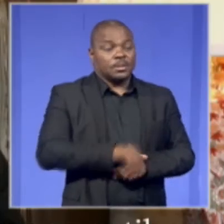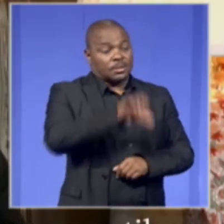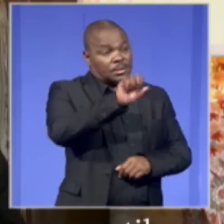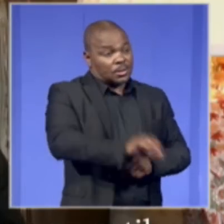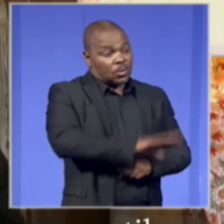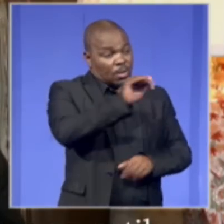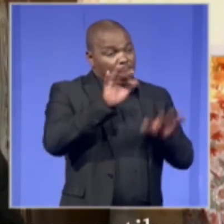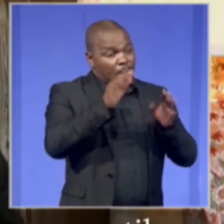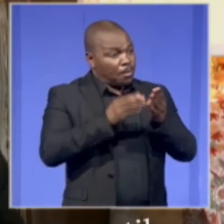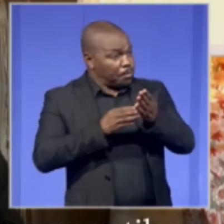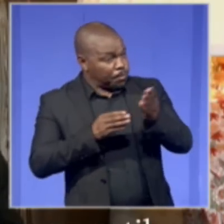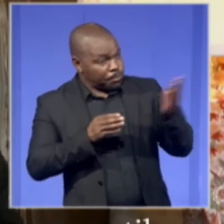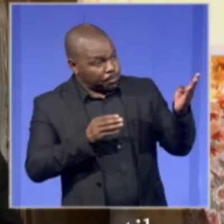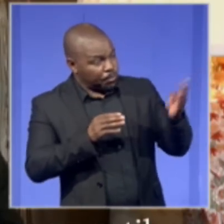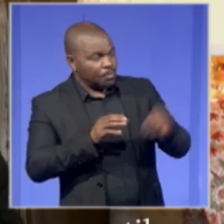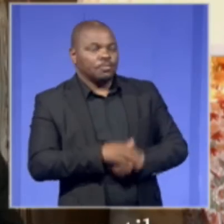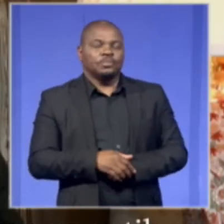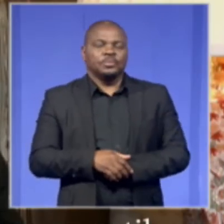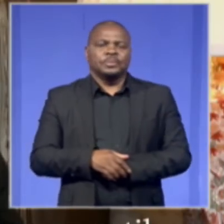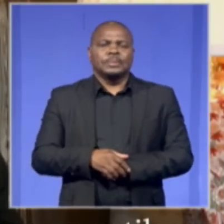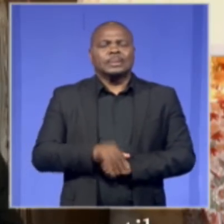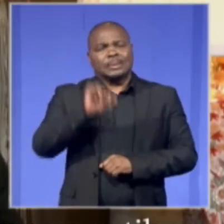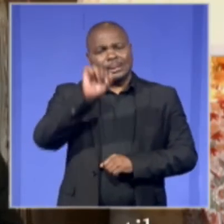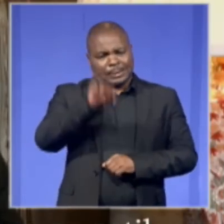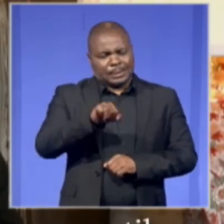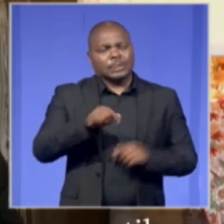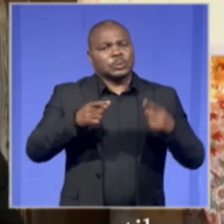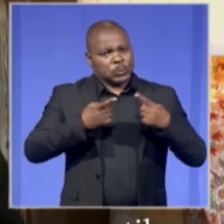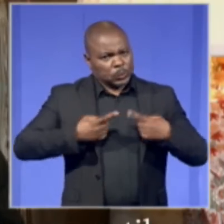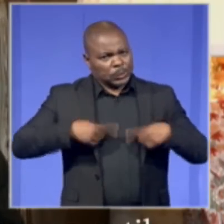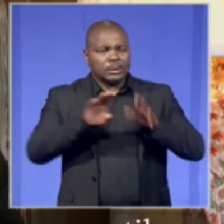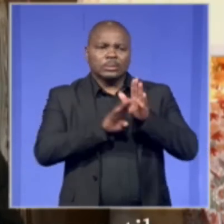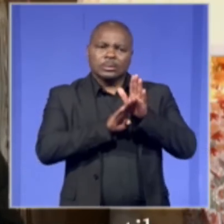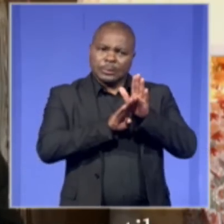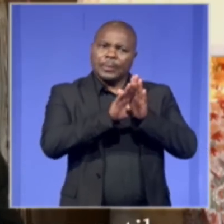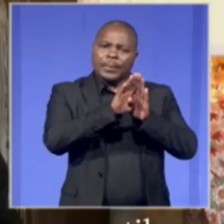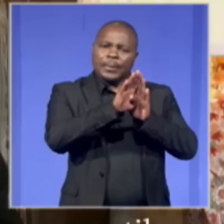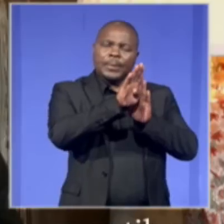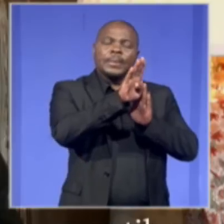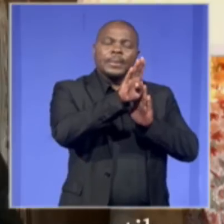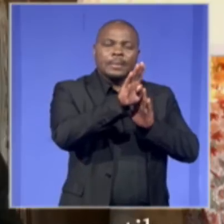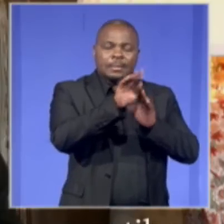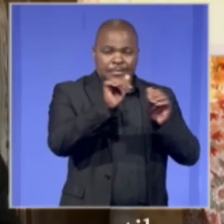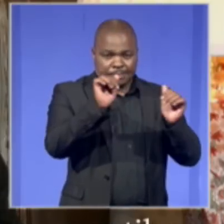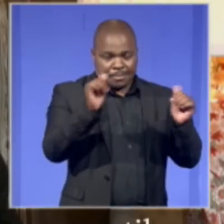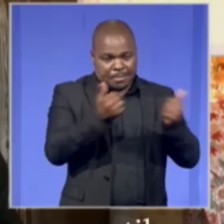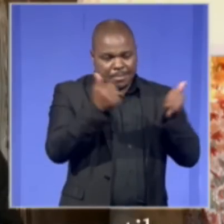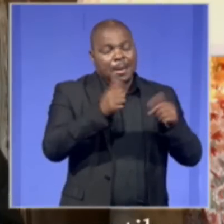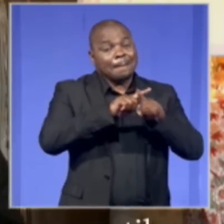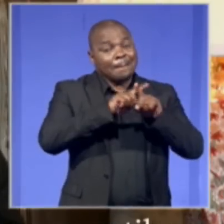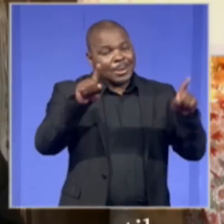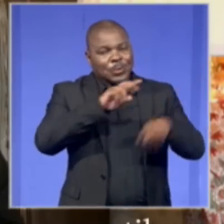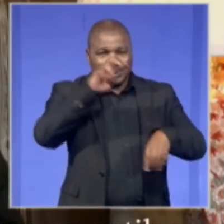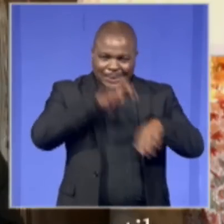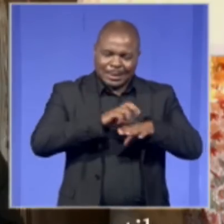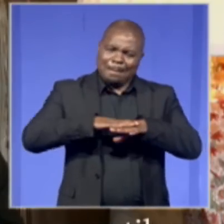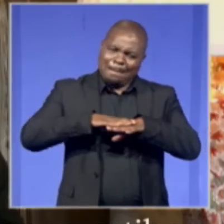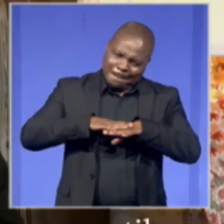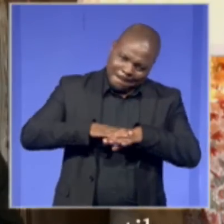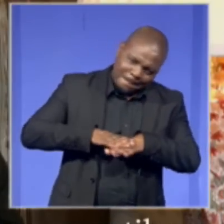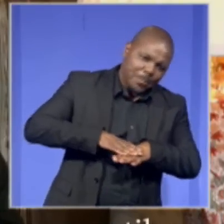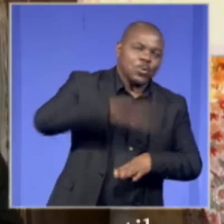Africans, as much as we have made progress, we have to do much more to overcome